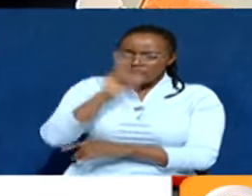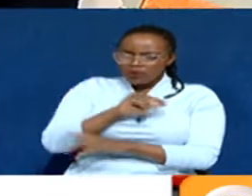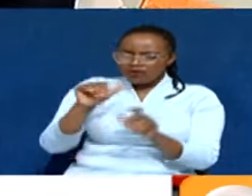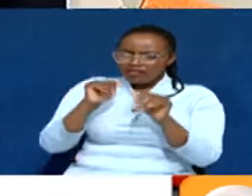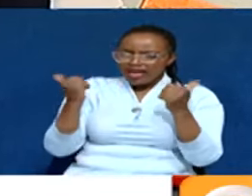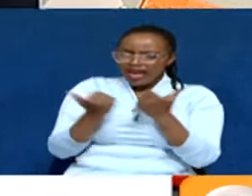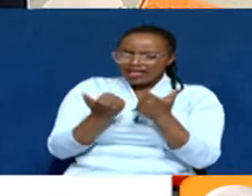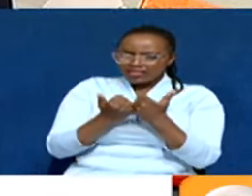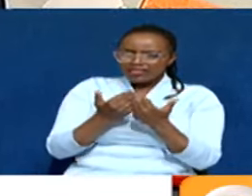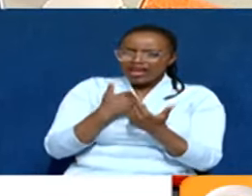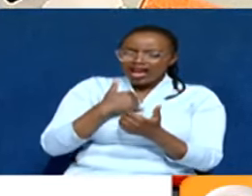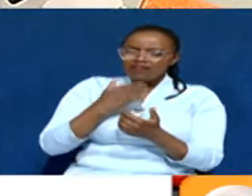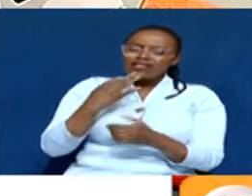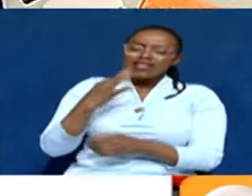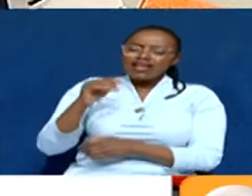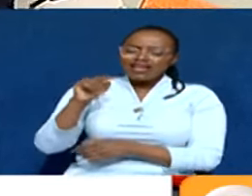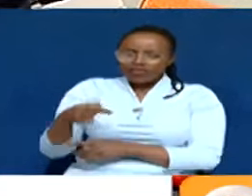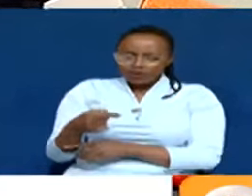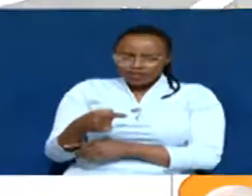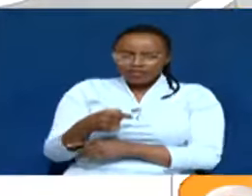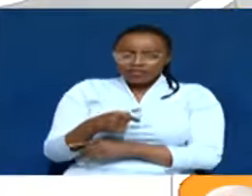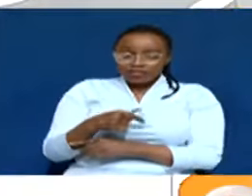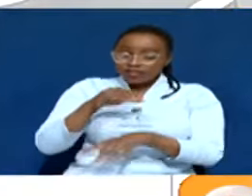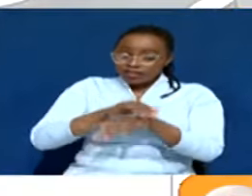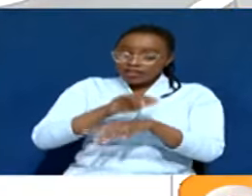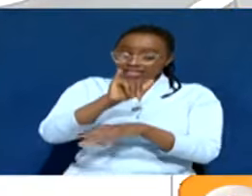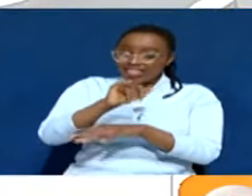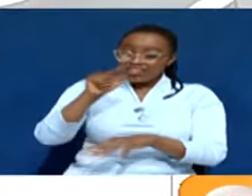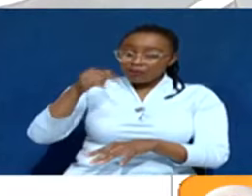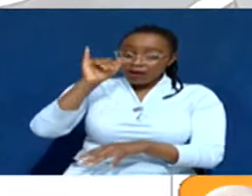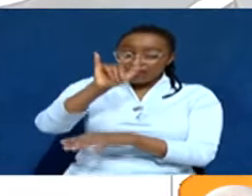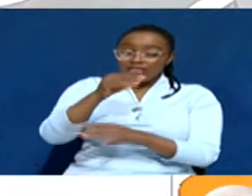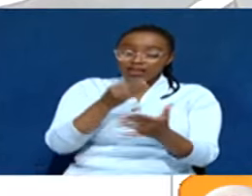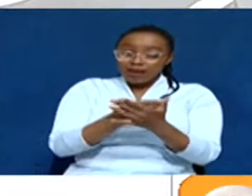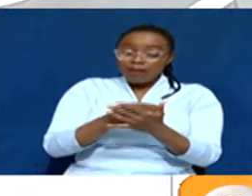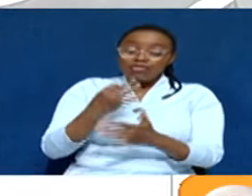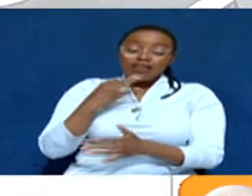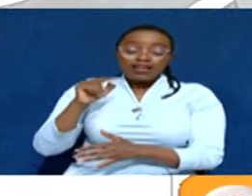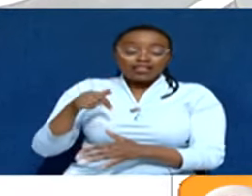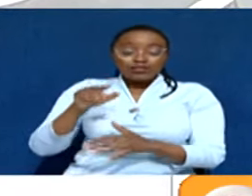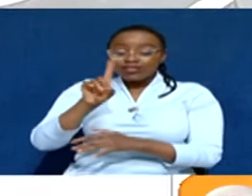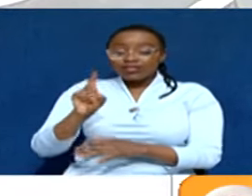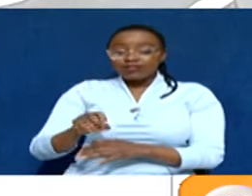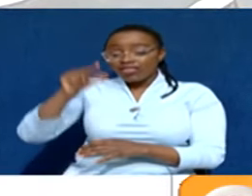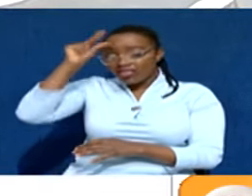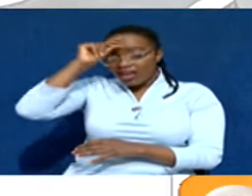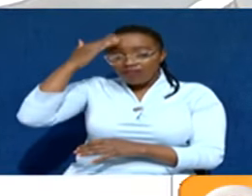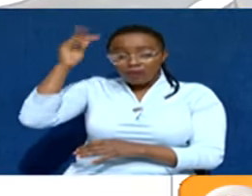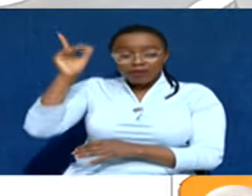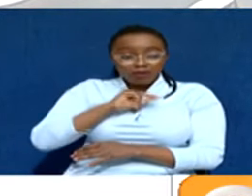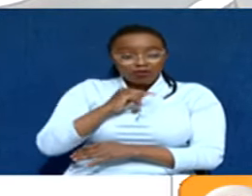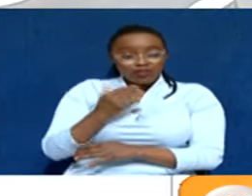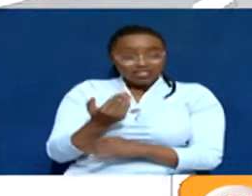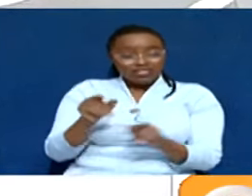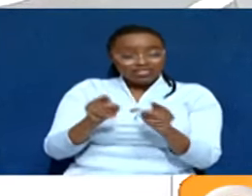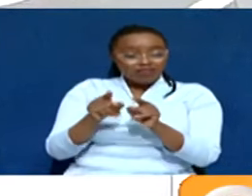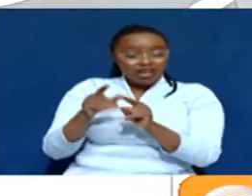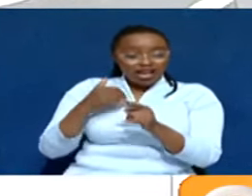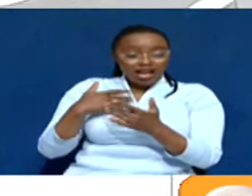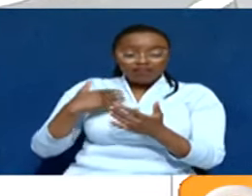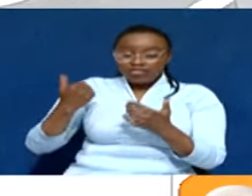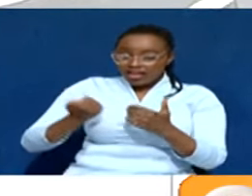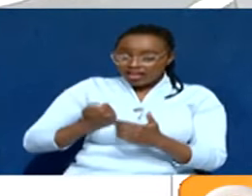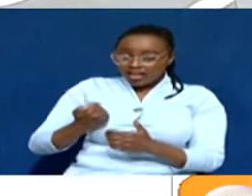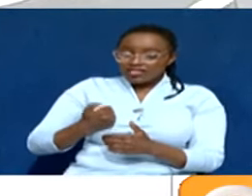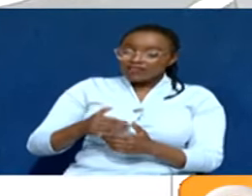the agents take a minimum of what, 300,000 shillings? They demand 300,000. Is the government aware? And then you're shipping these girls